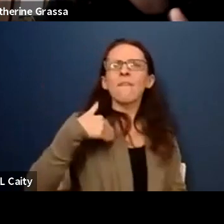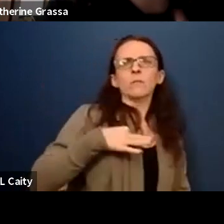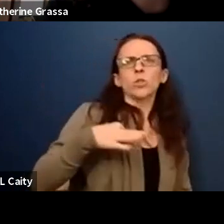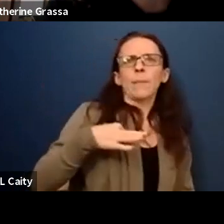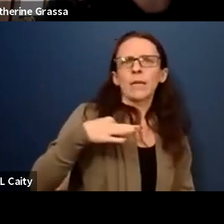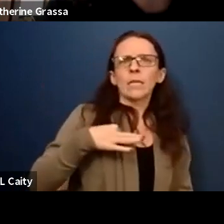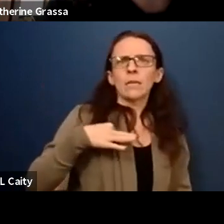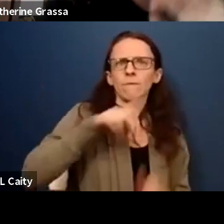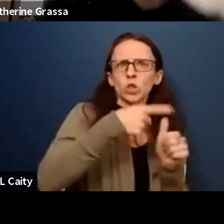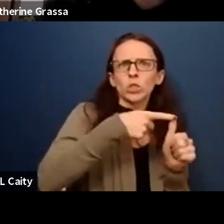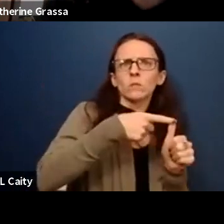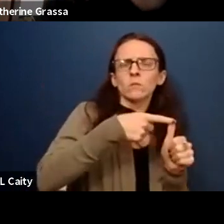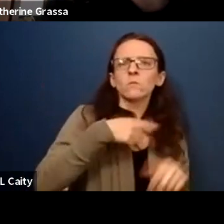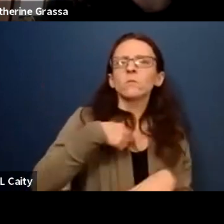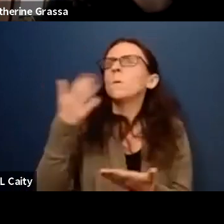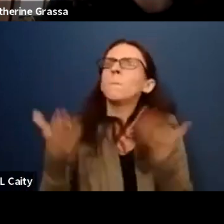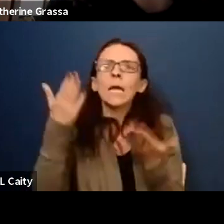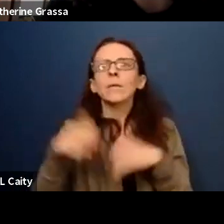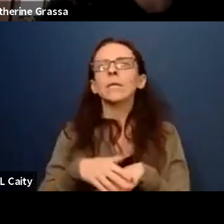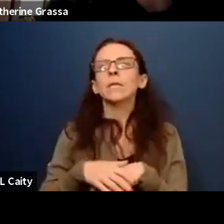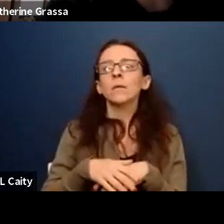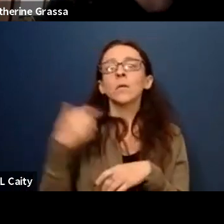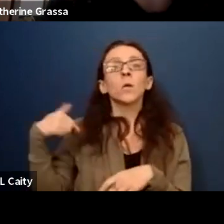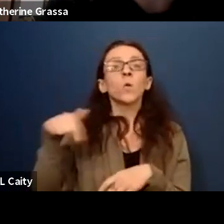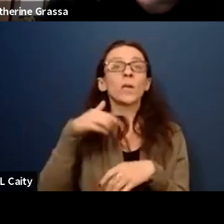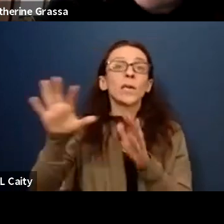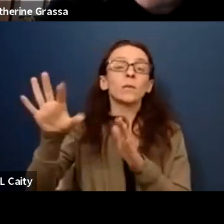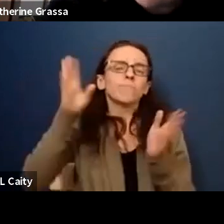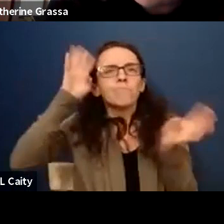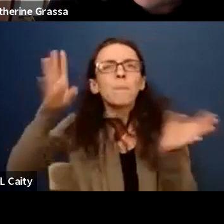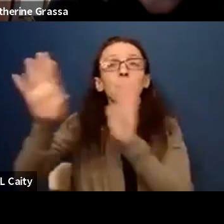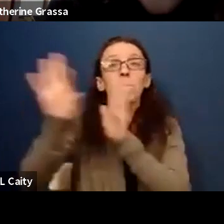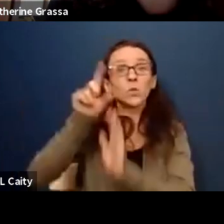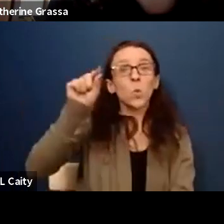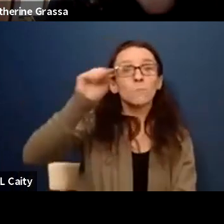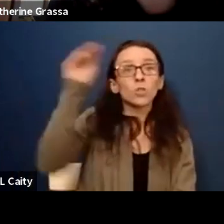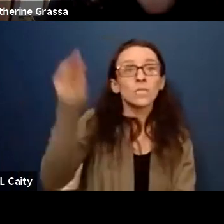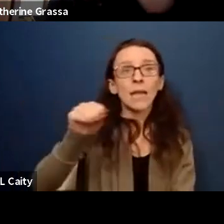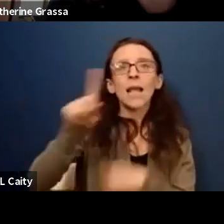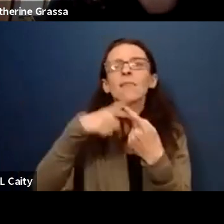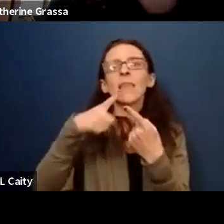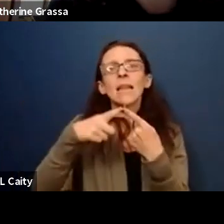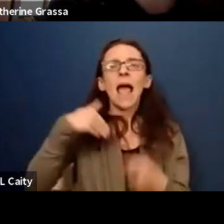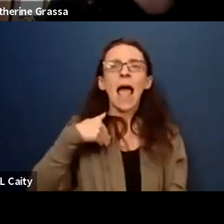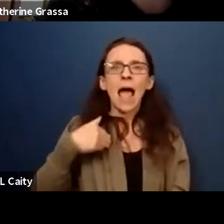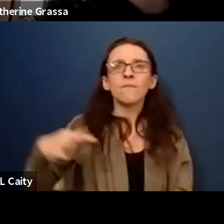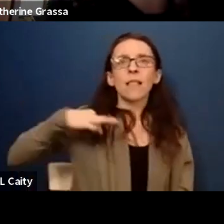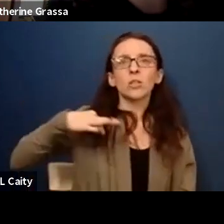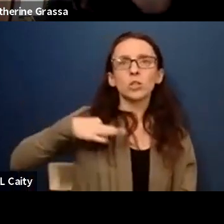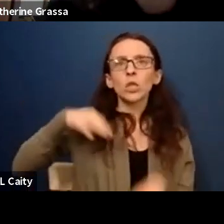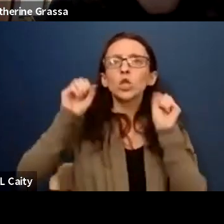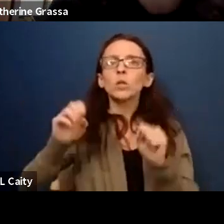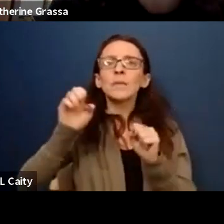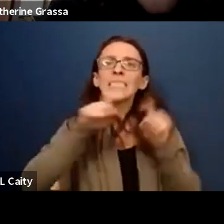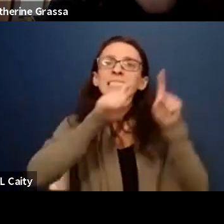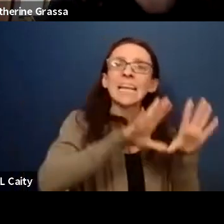be we do the 20% and then there's the eligibility between like a test and grades